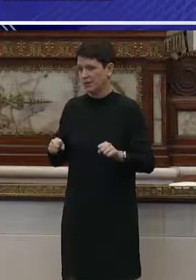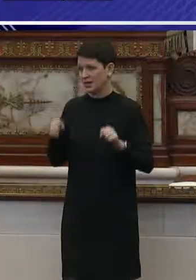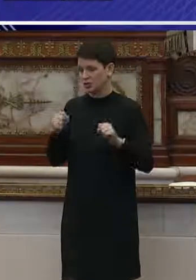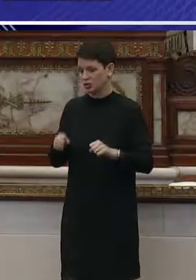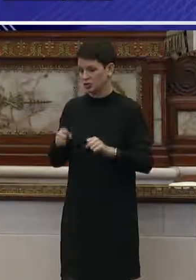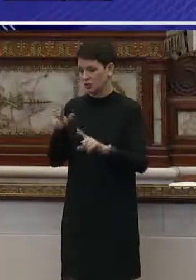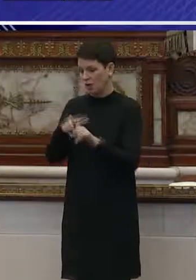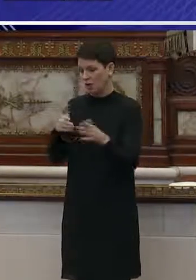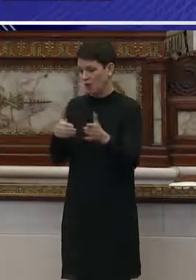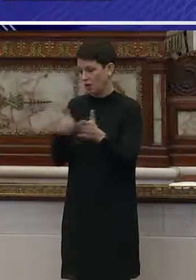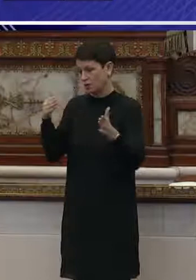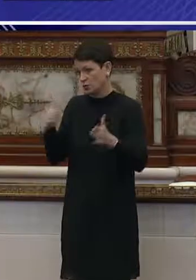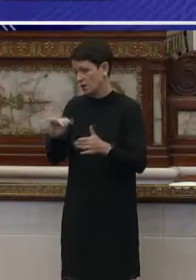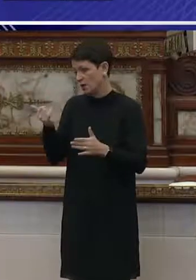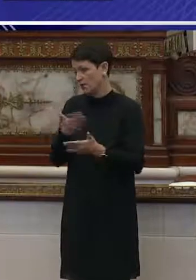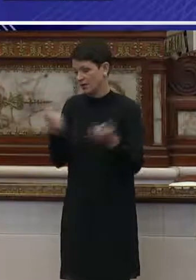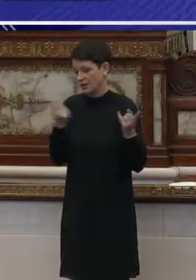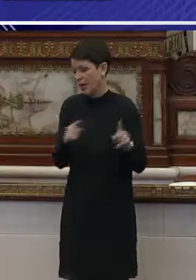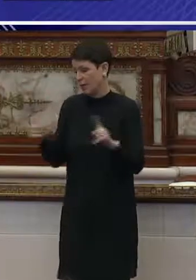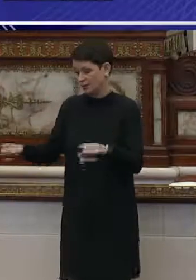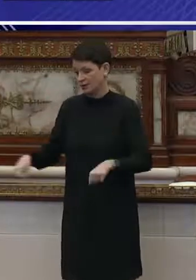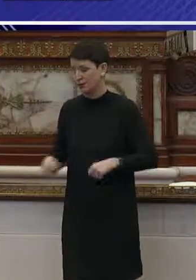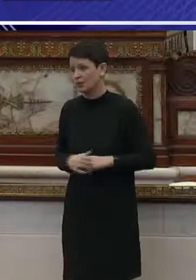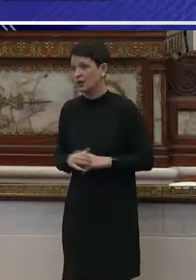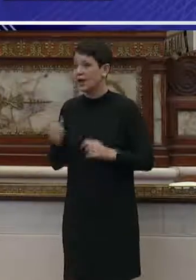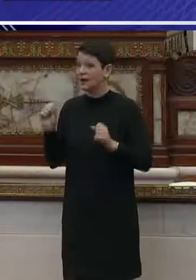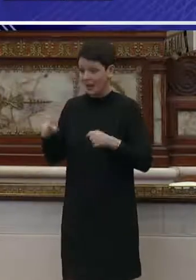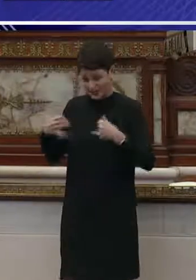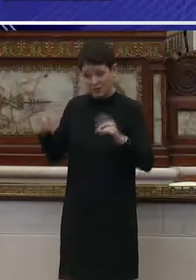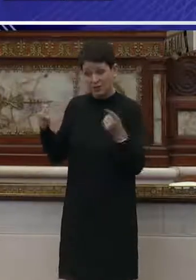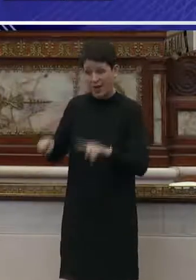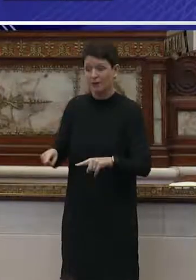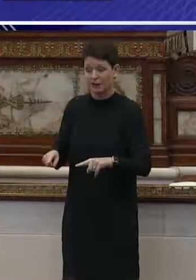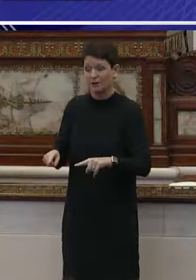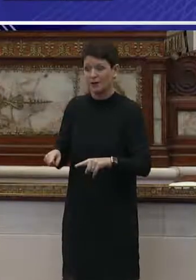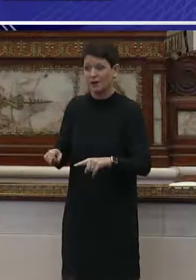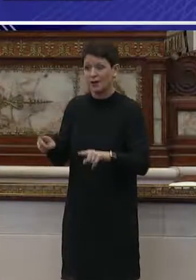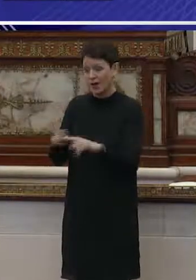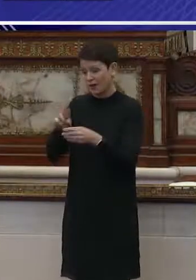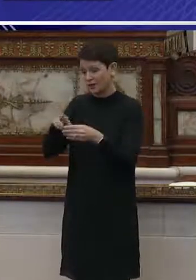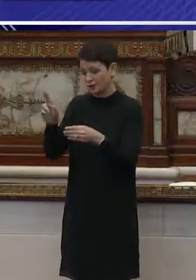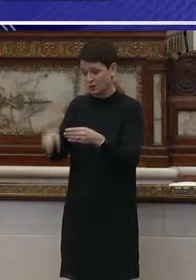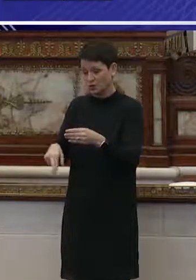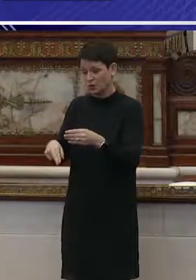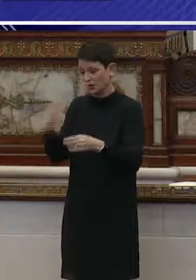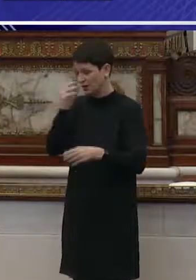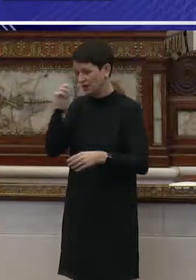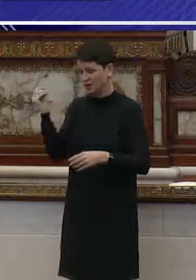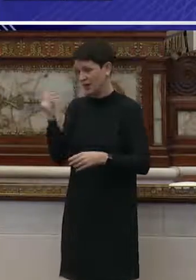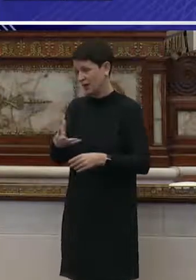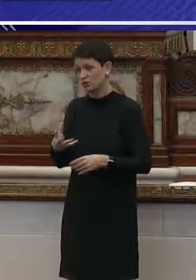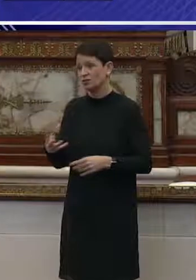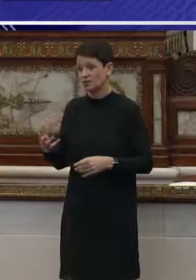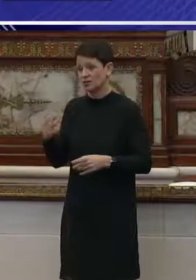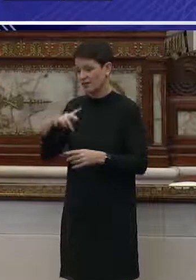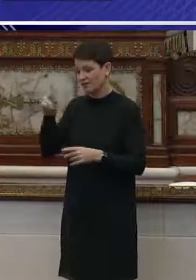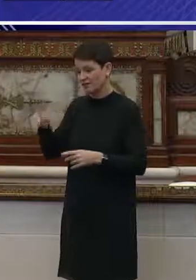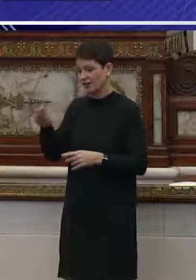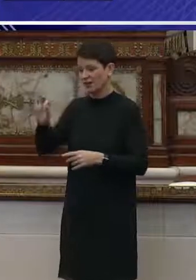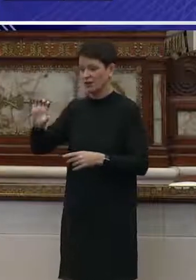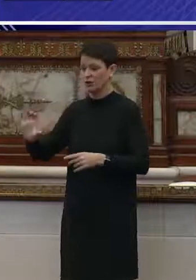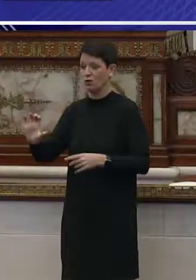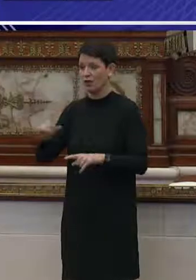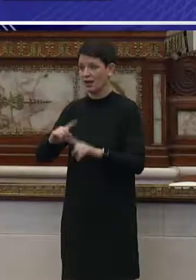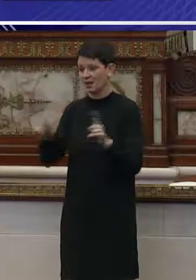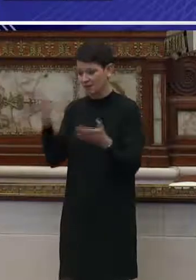potential lawsuit or anything that could have happened and still could happen as a result of the negligence of Philly Fighting COVID